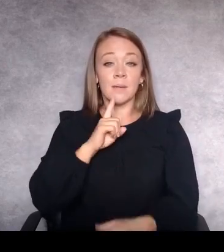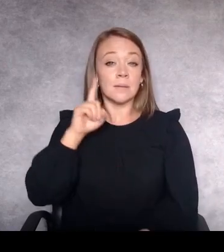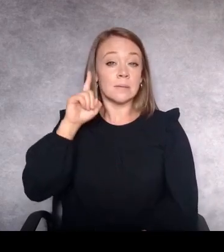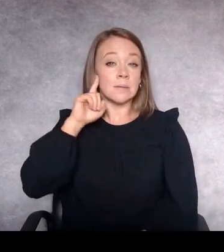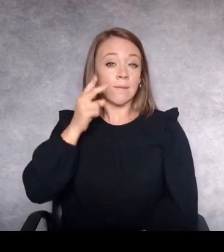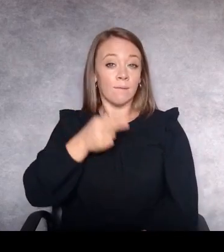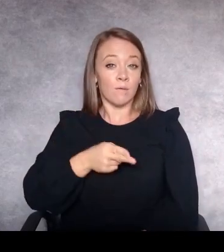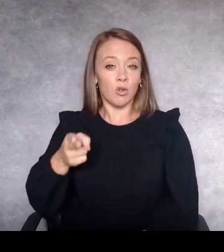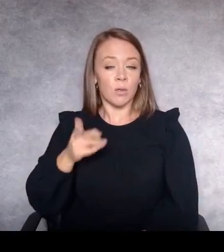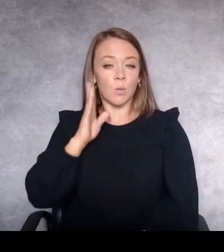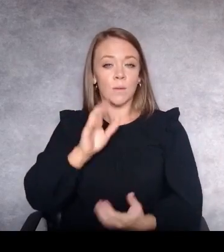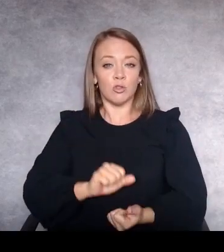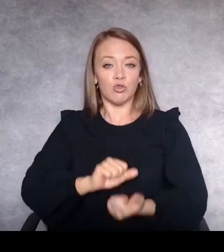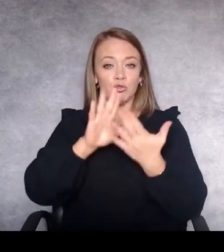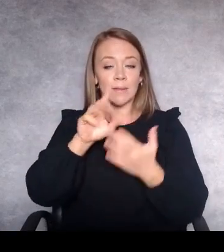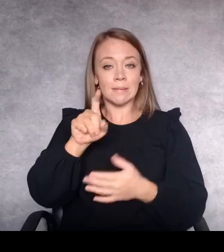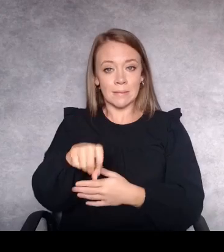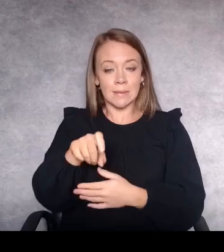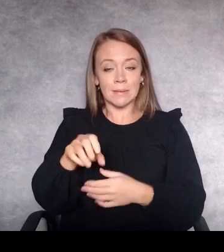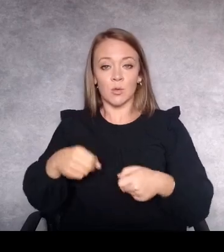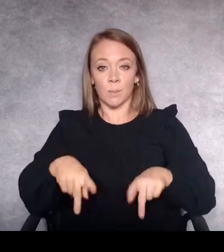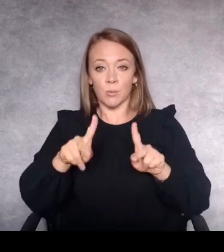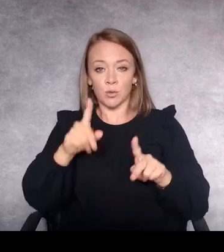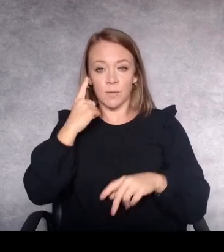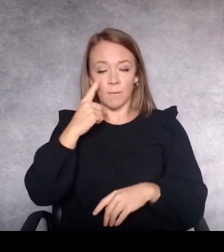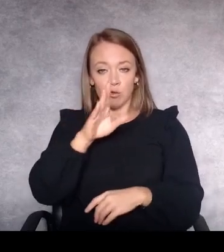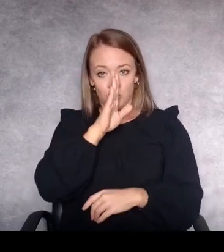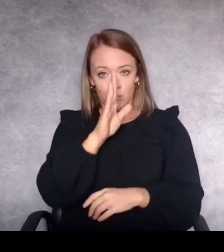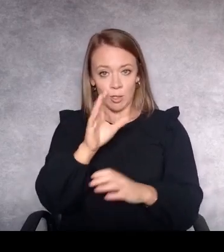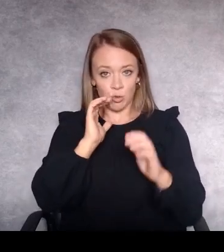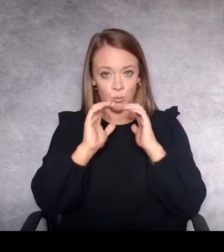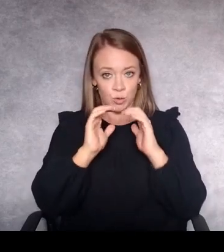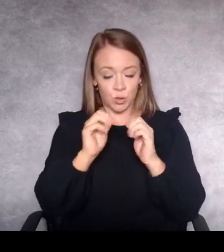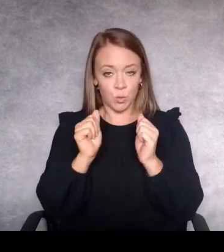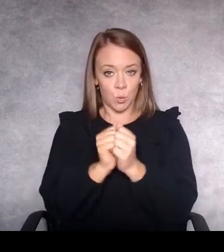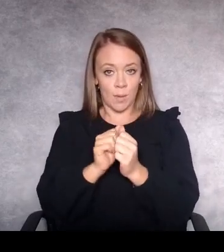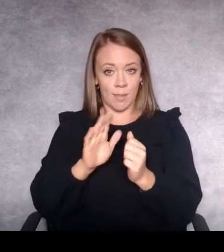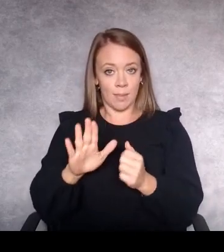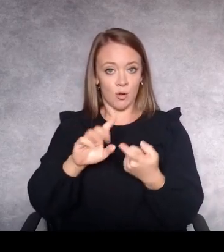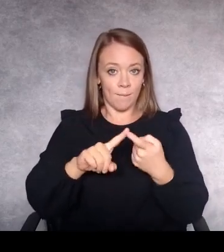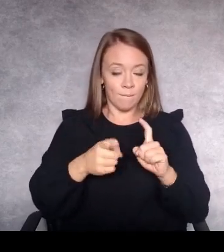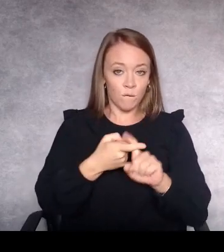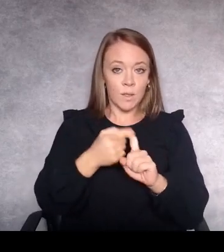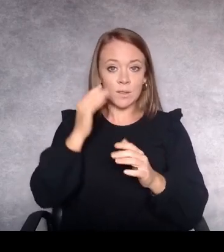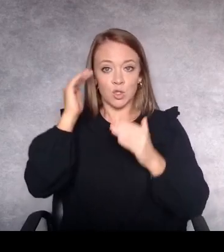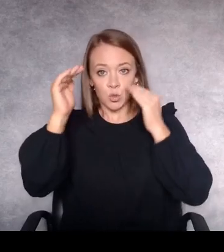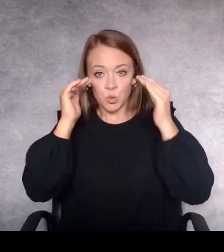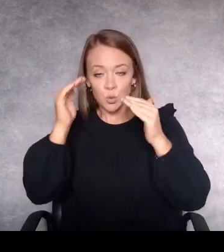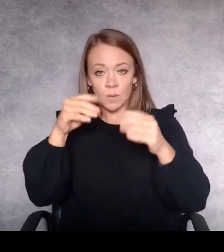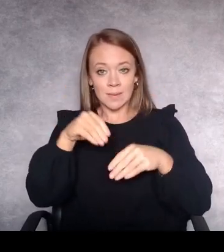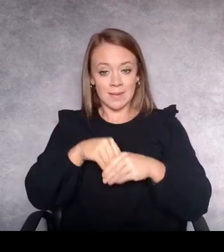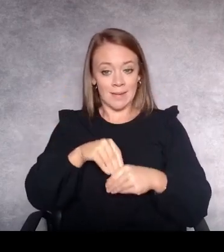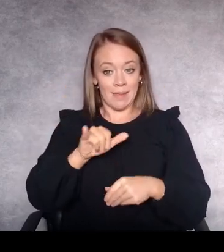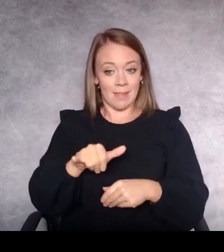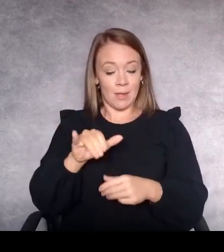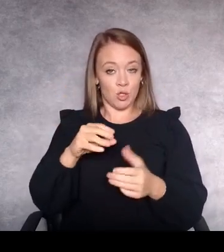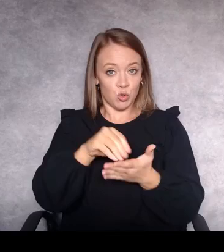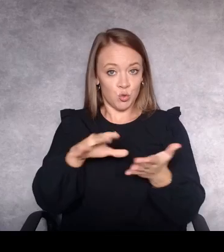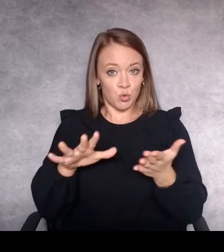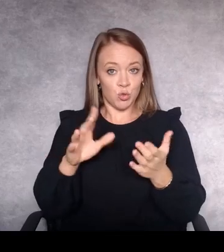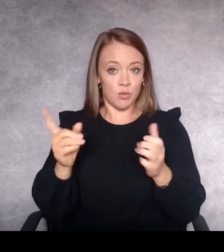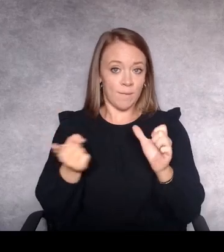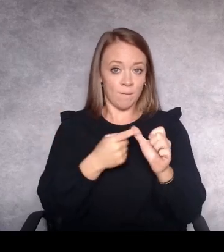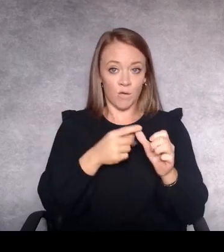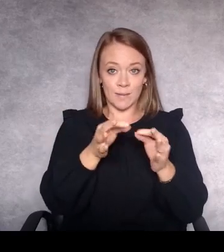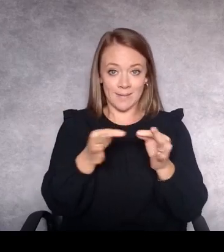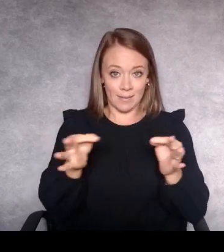Deaf or hard of hearing addresses the needs and opportunities for direct communication with peers and adults in the student's language and